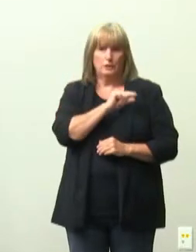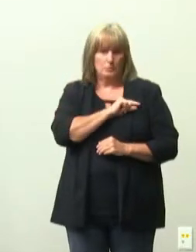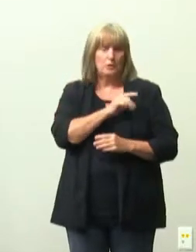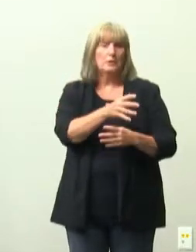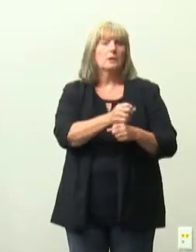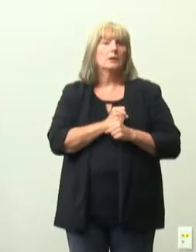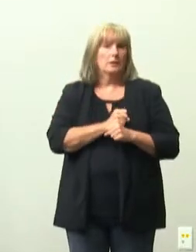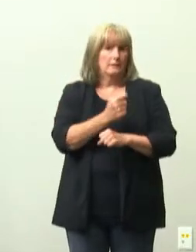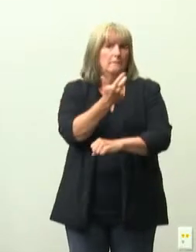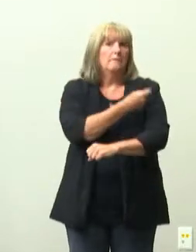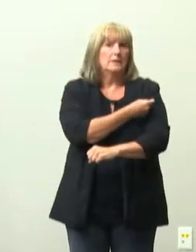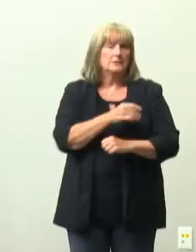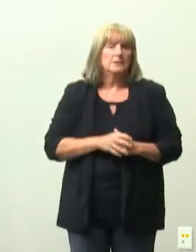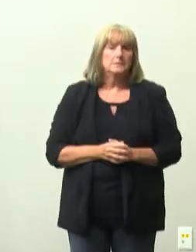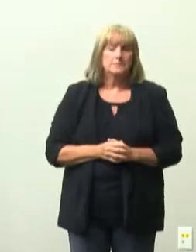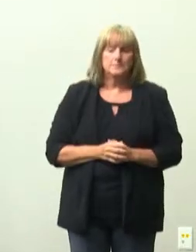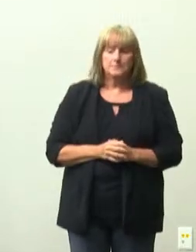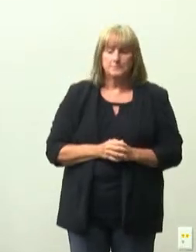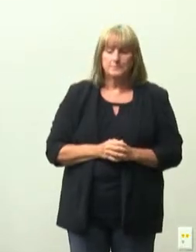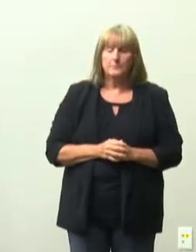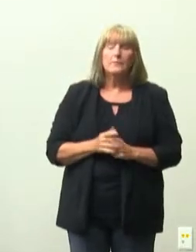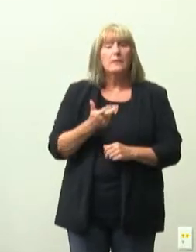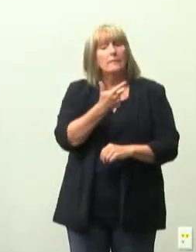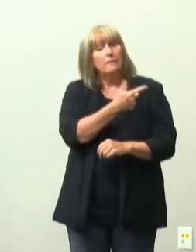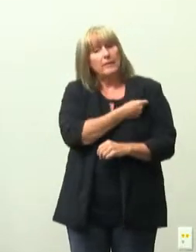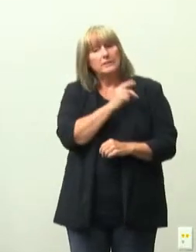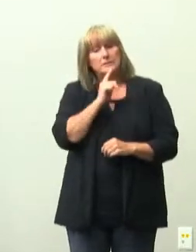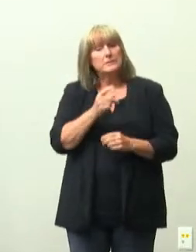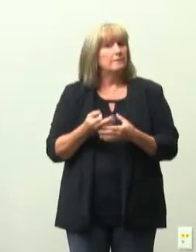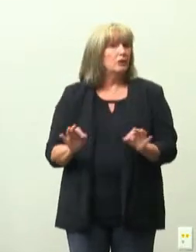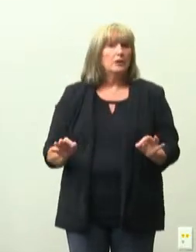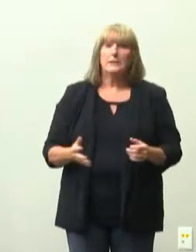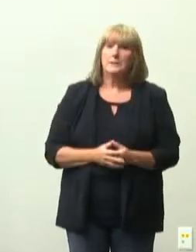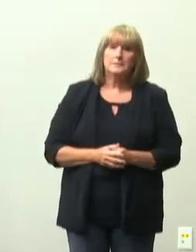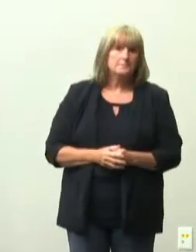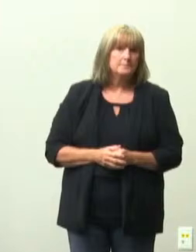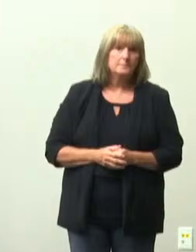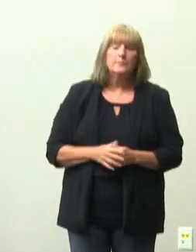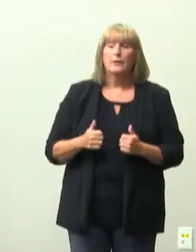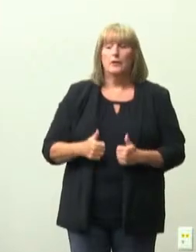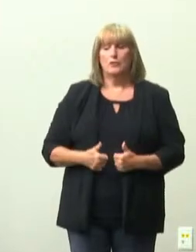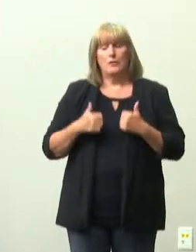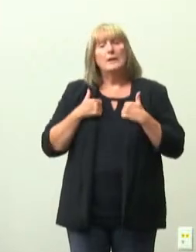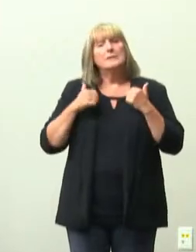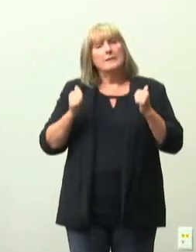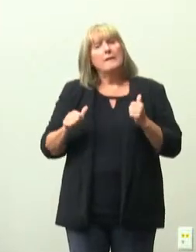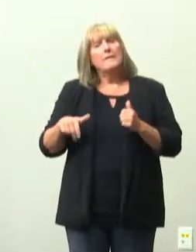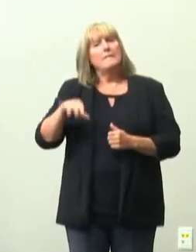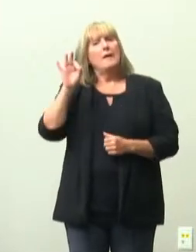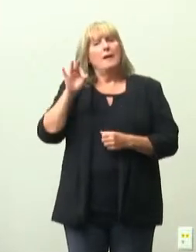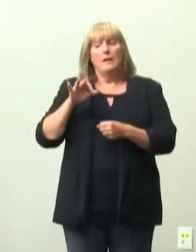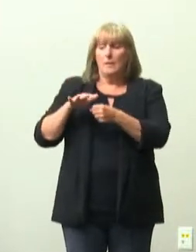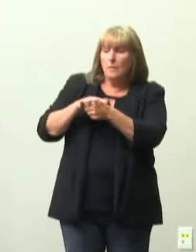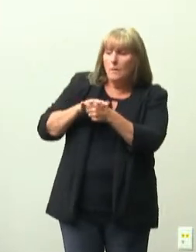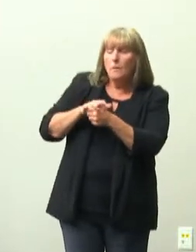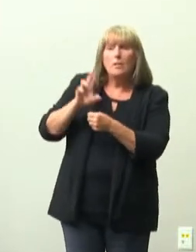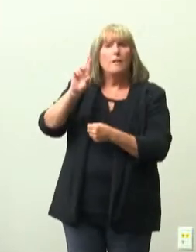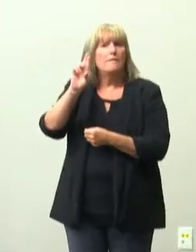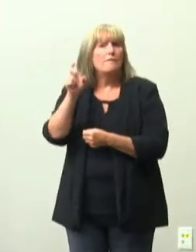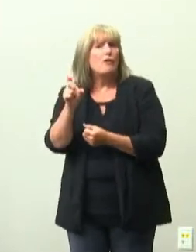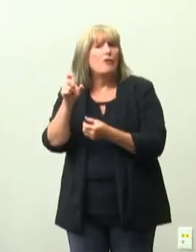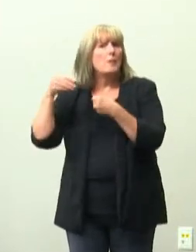to receive the vaccine, and the vaccination is free. Residents can also find a local pharmacy